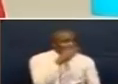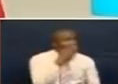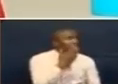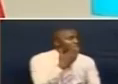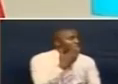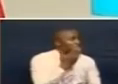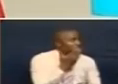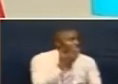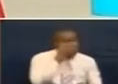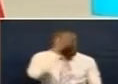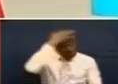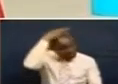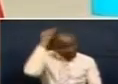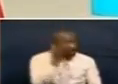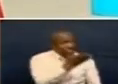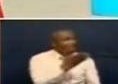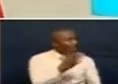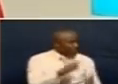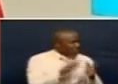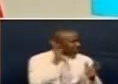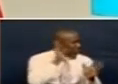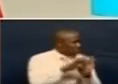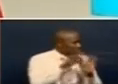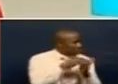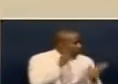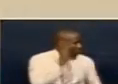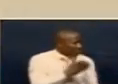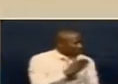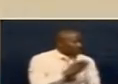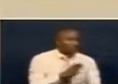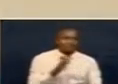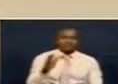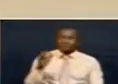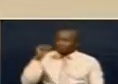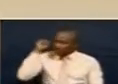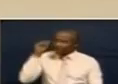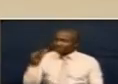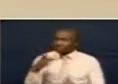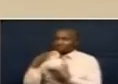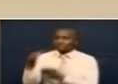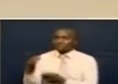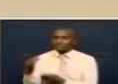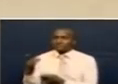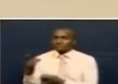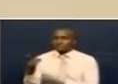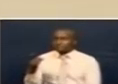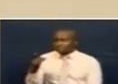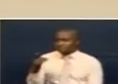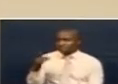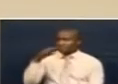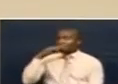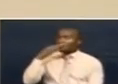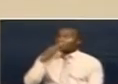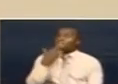and Musalia Mudavadi now working together? Politics is a matter of interest. The perception the Luhyas have is